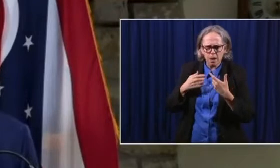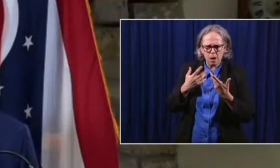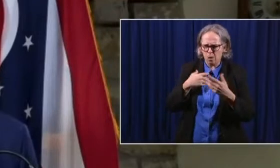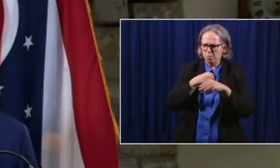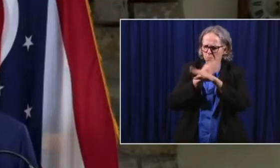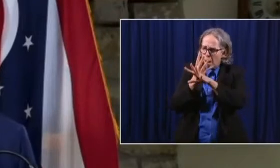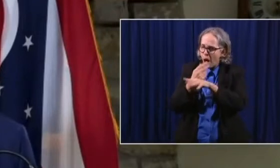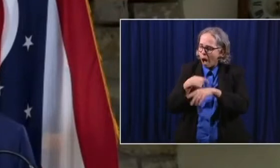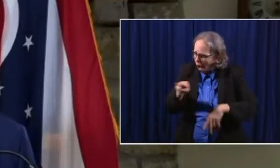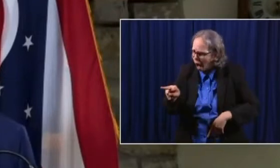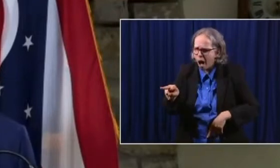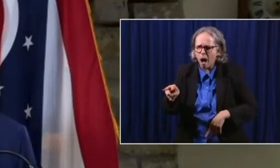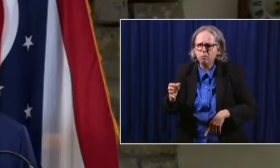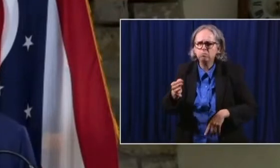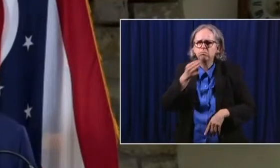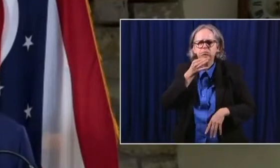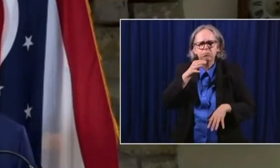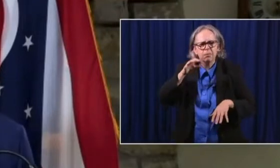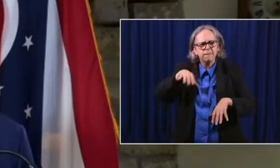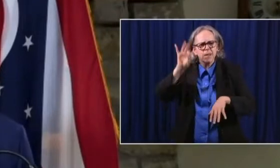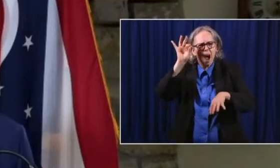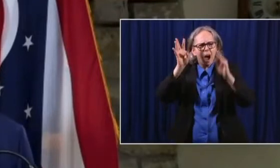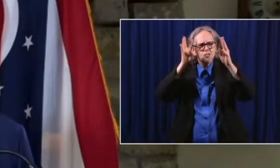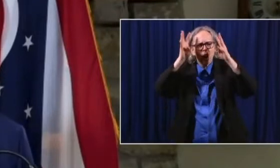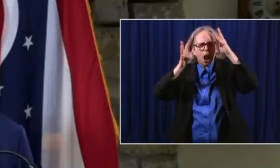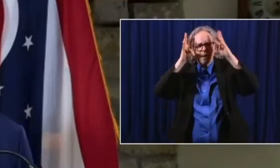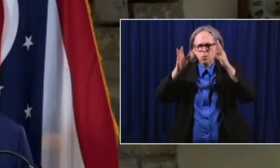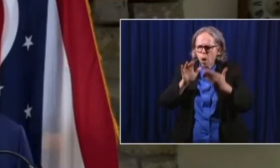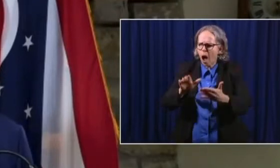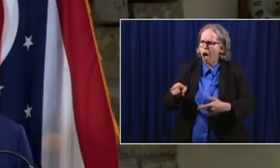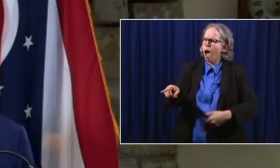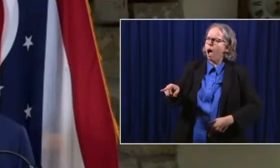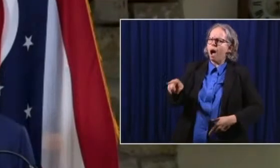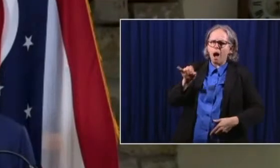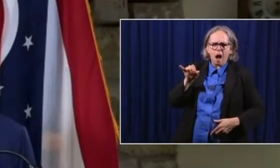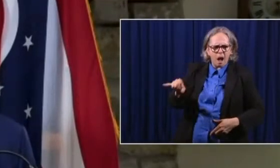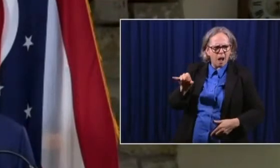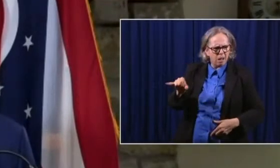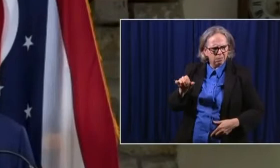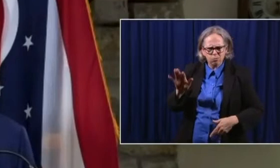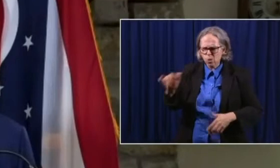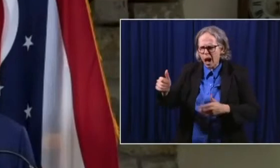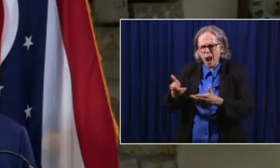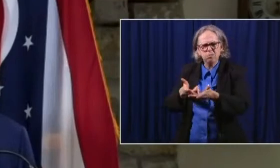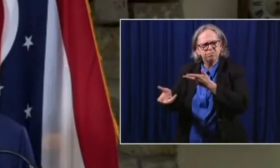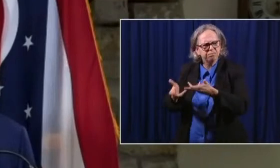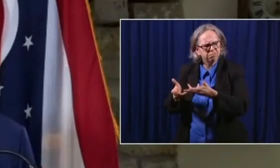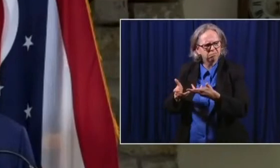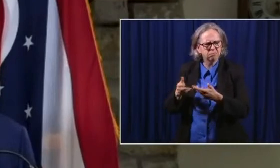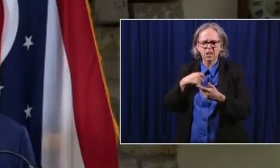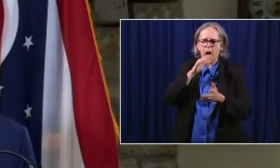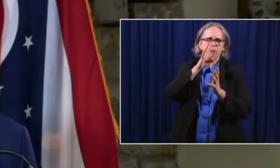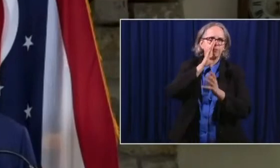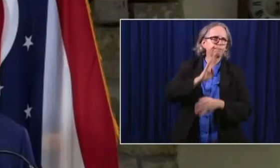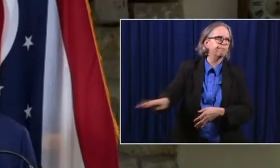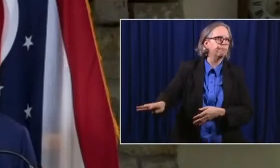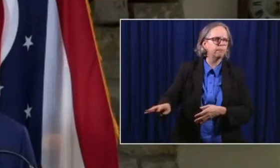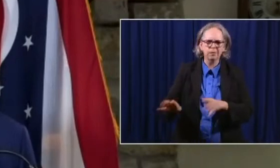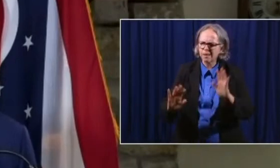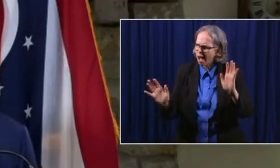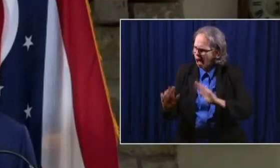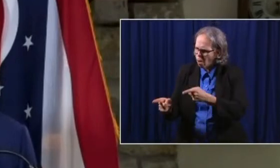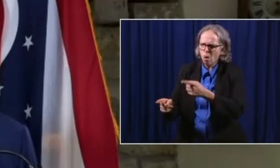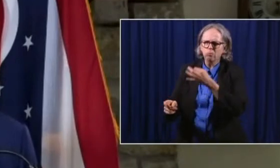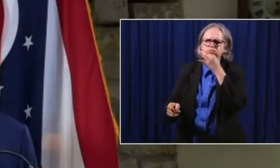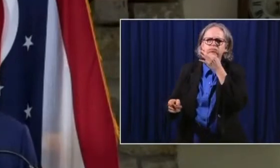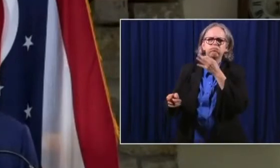like you've come up with a good way of making sure that we don't forget these students, and you're able